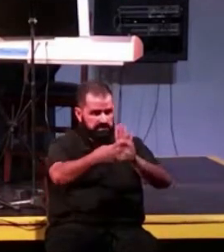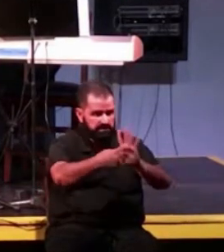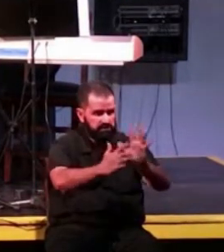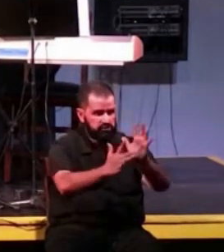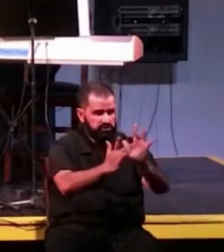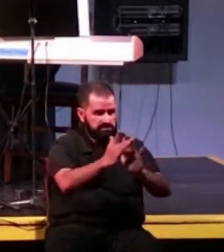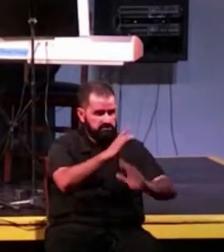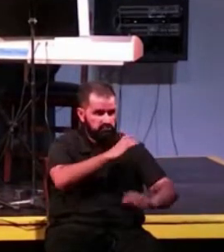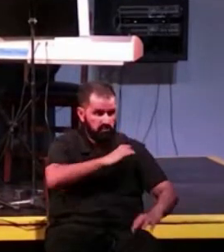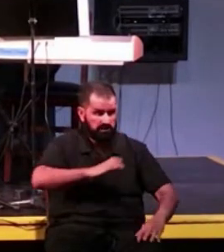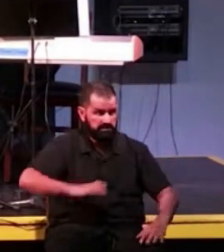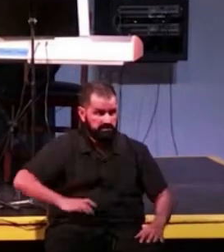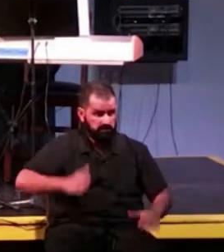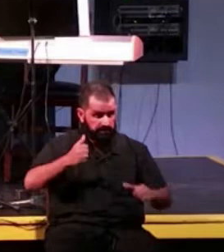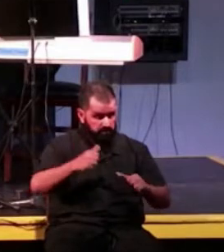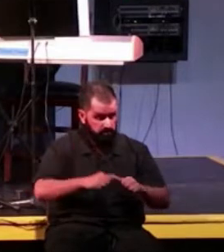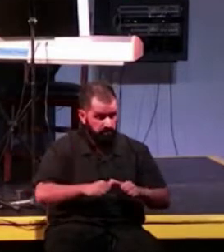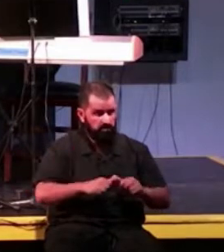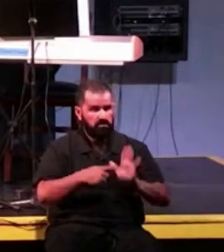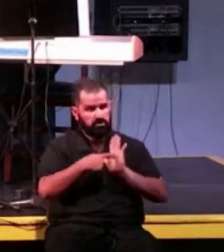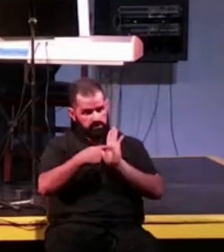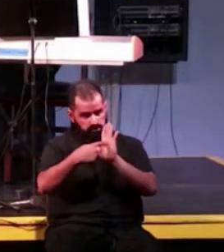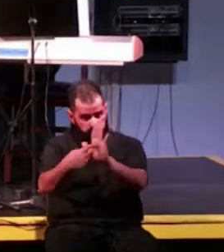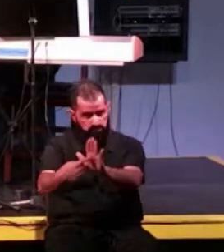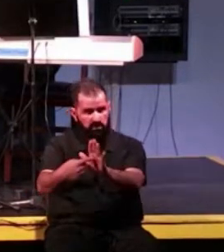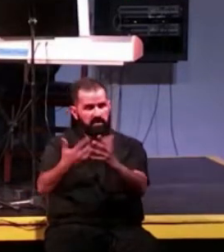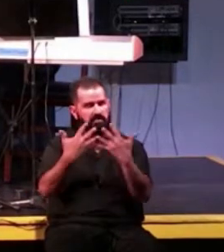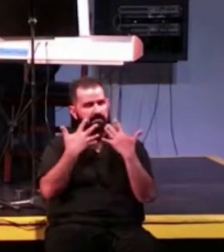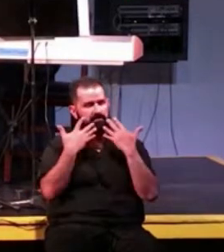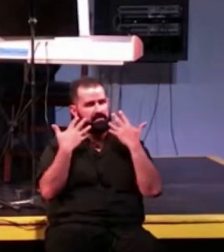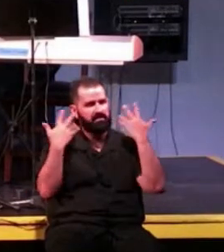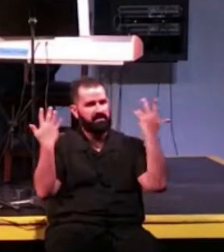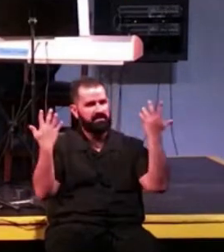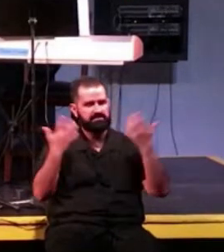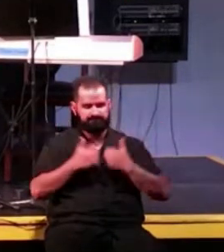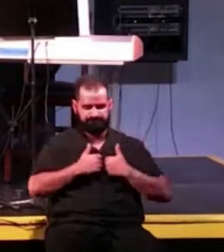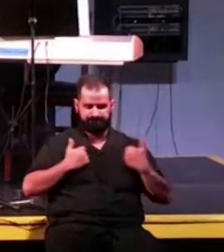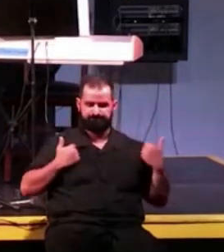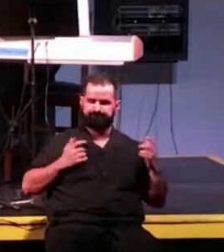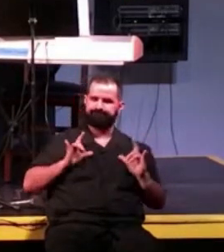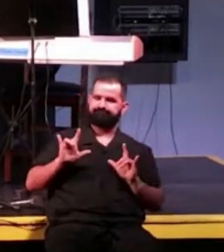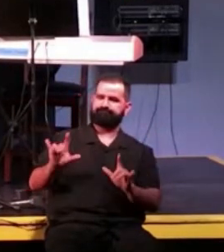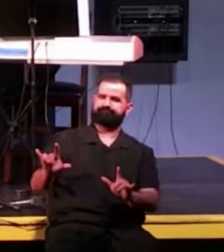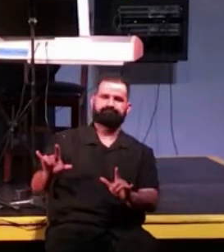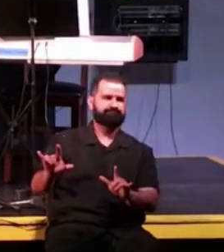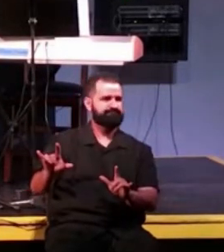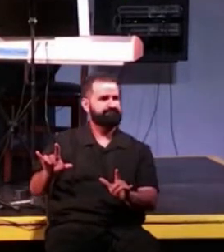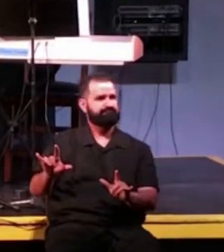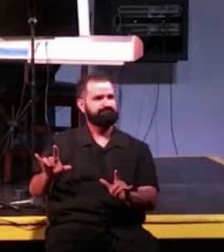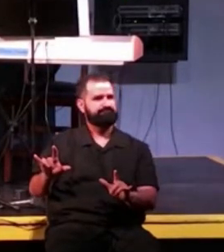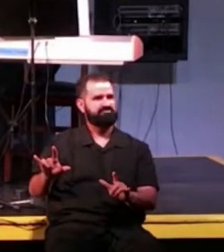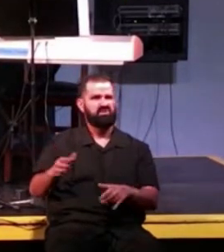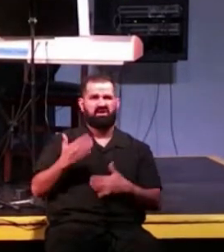Christ. Give them pleasant you. Well, I don't know who that is anymore.